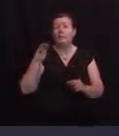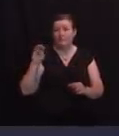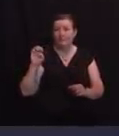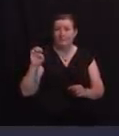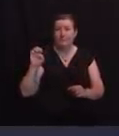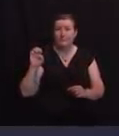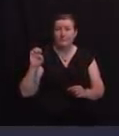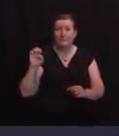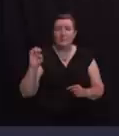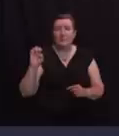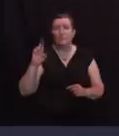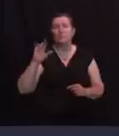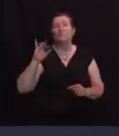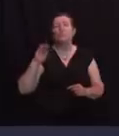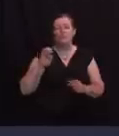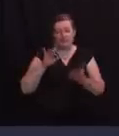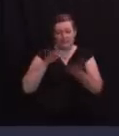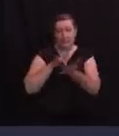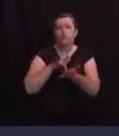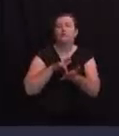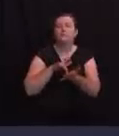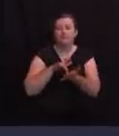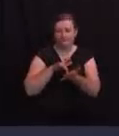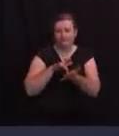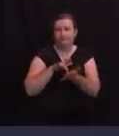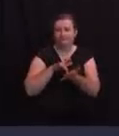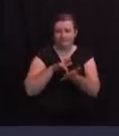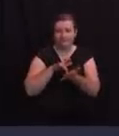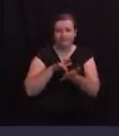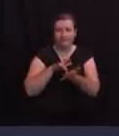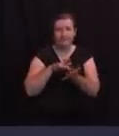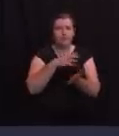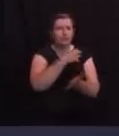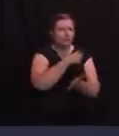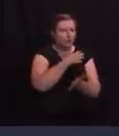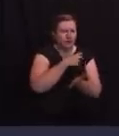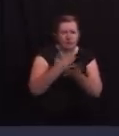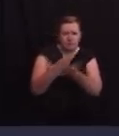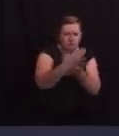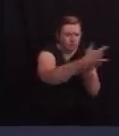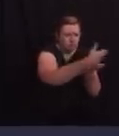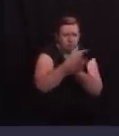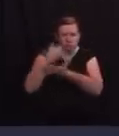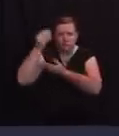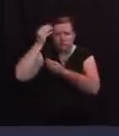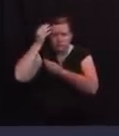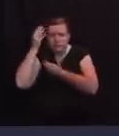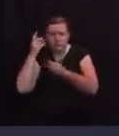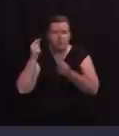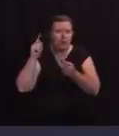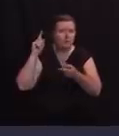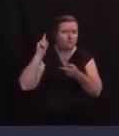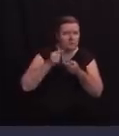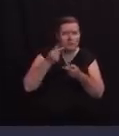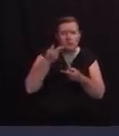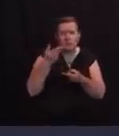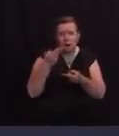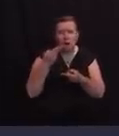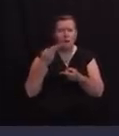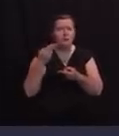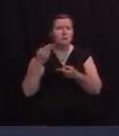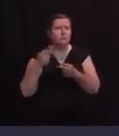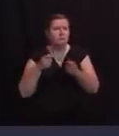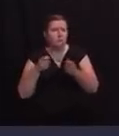dedicated, collecting intelligence, trying to keep gun violence and violence generally down in our cities. We